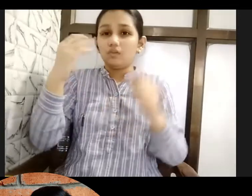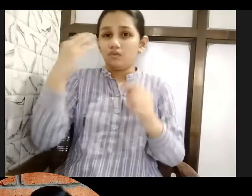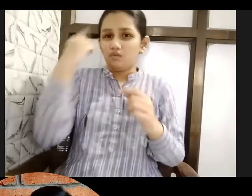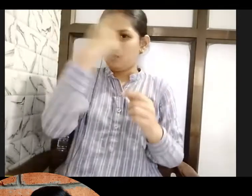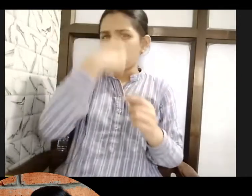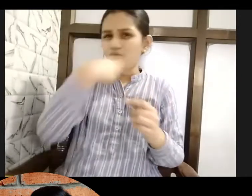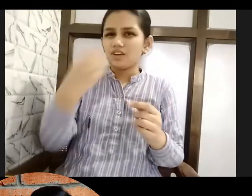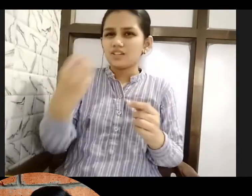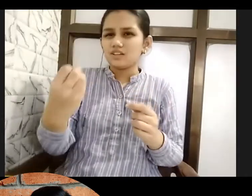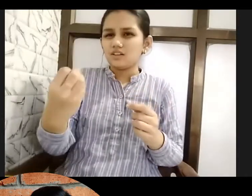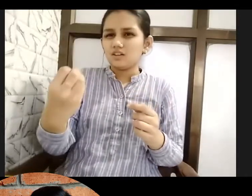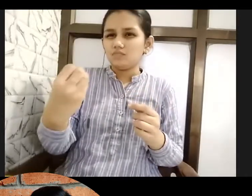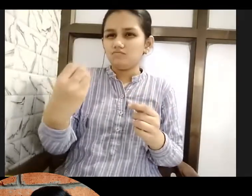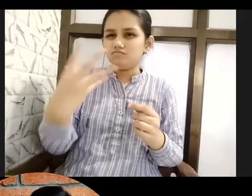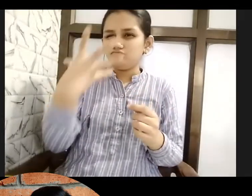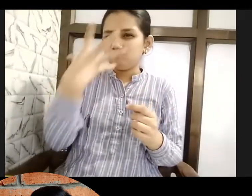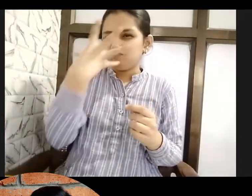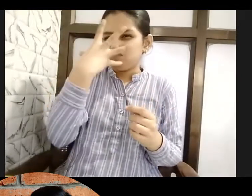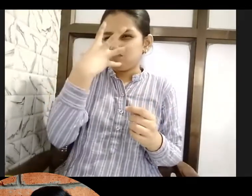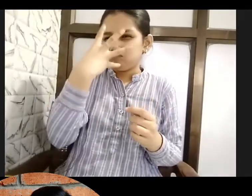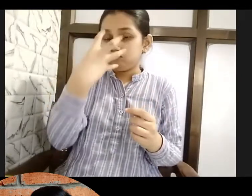to adjust.